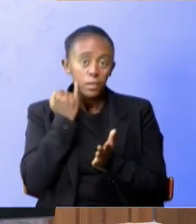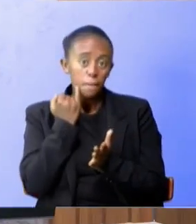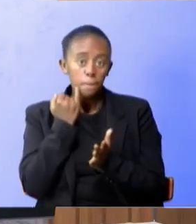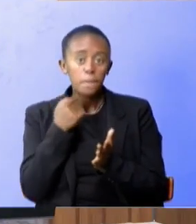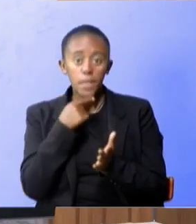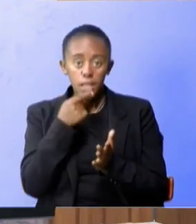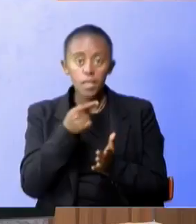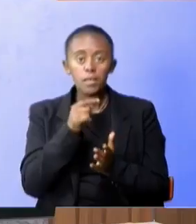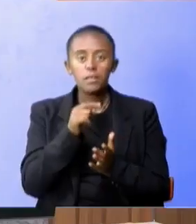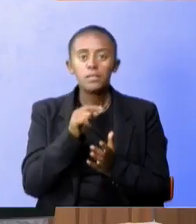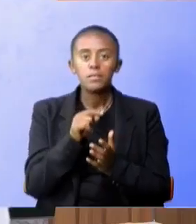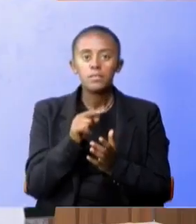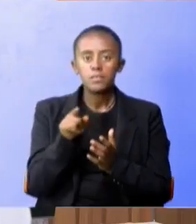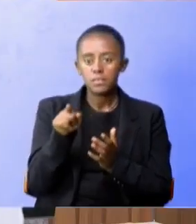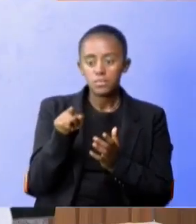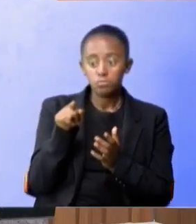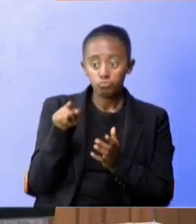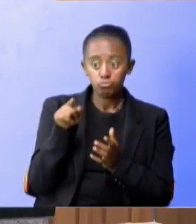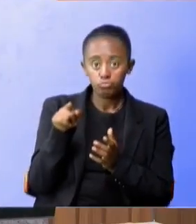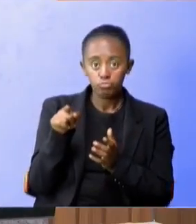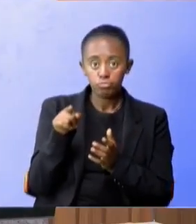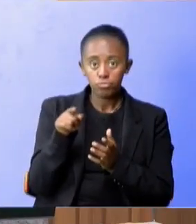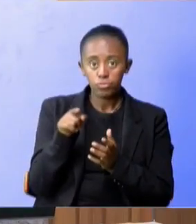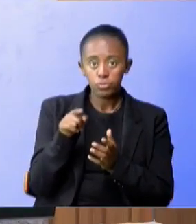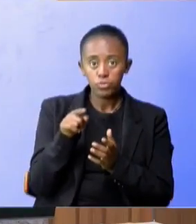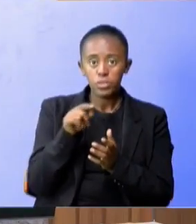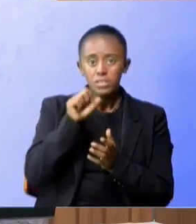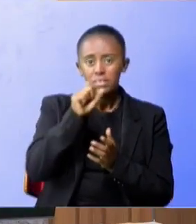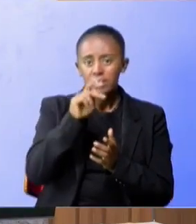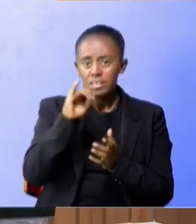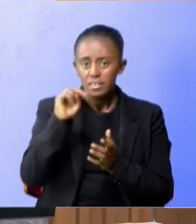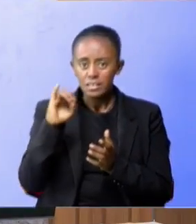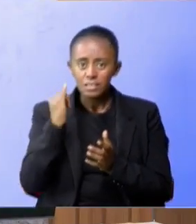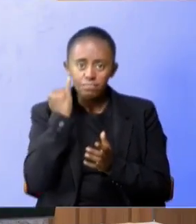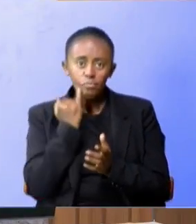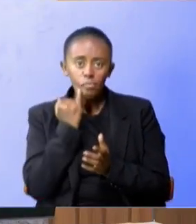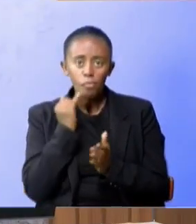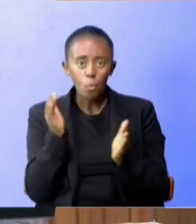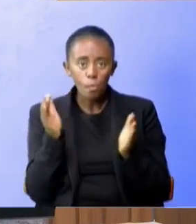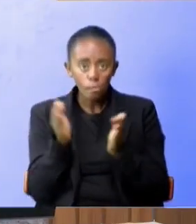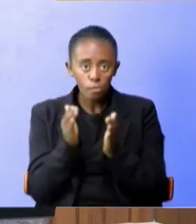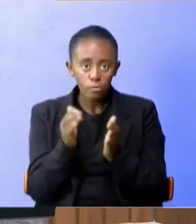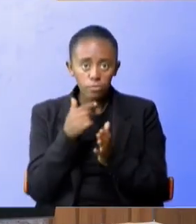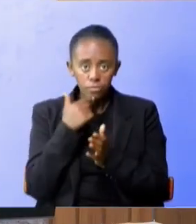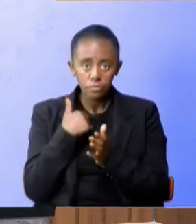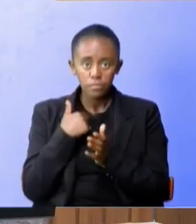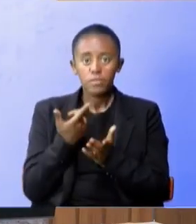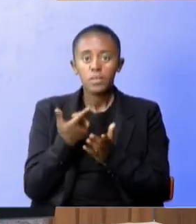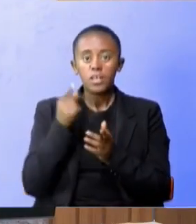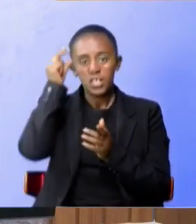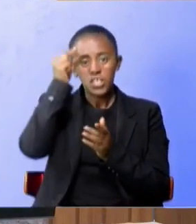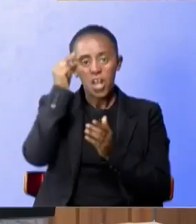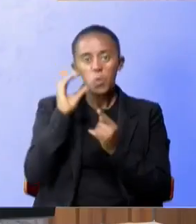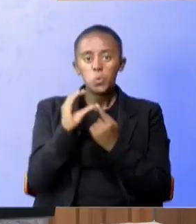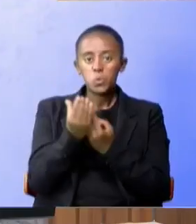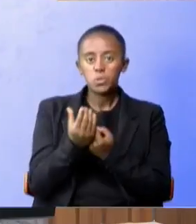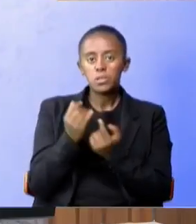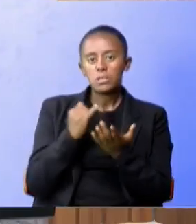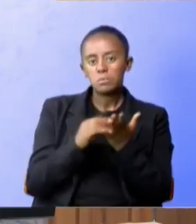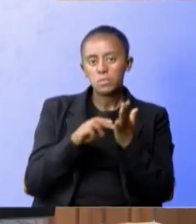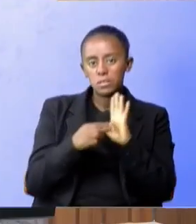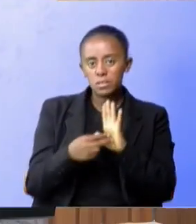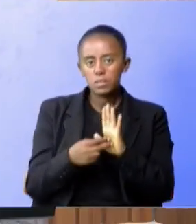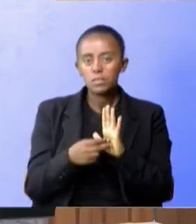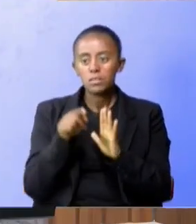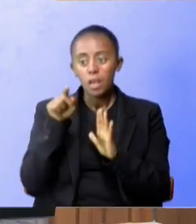I say someone is skinny, in our context, in our cultural context, it may seem